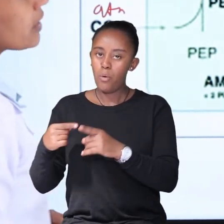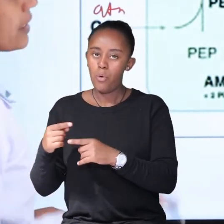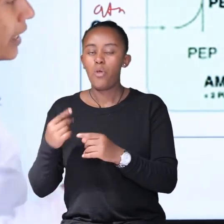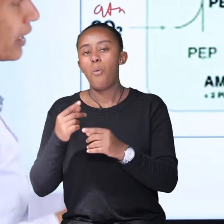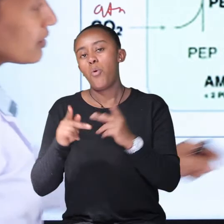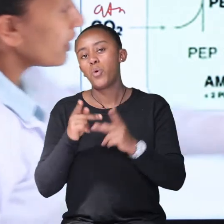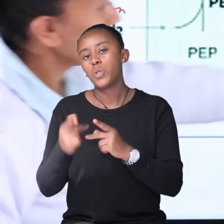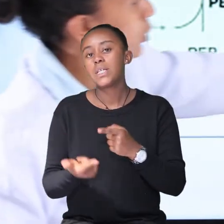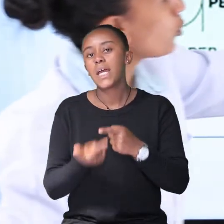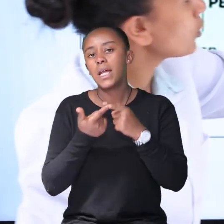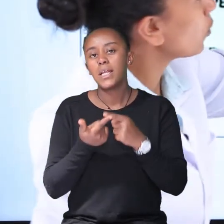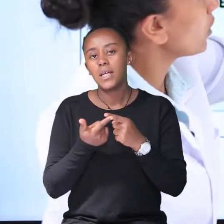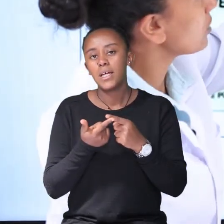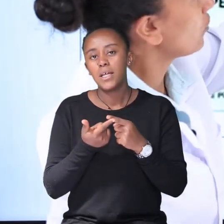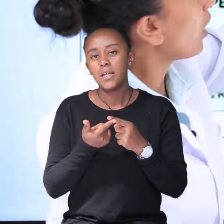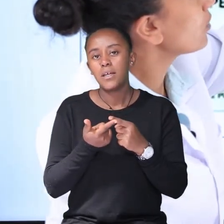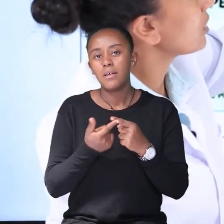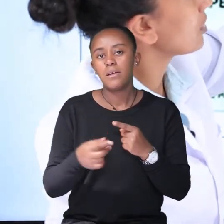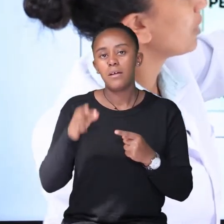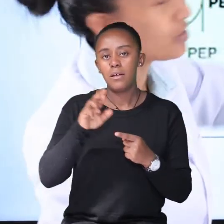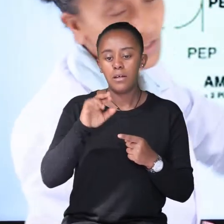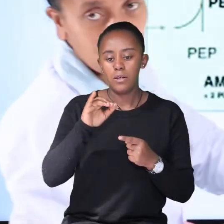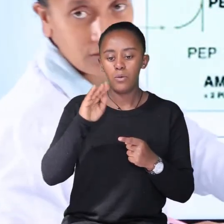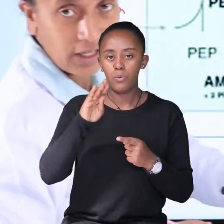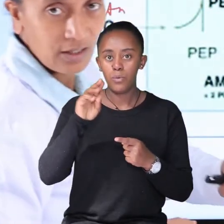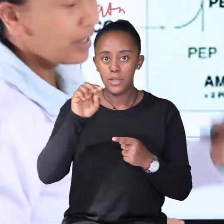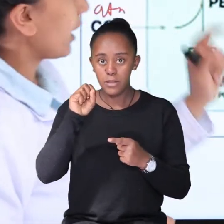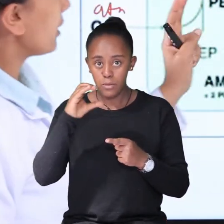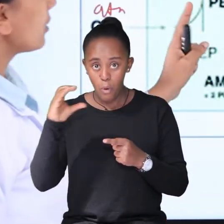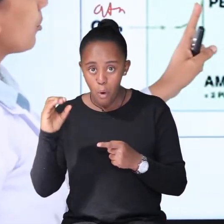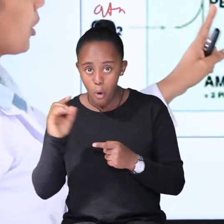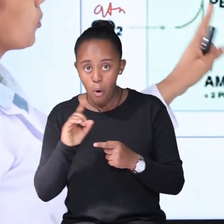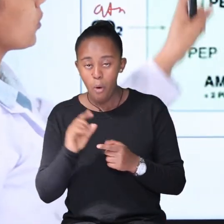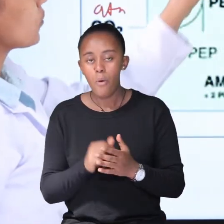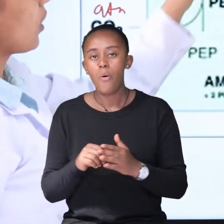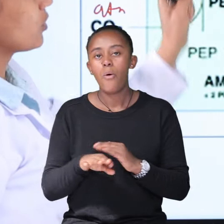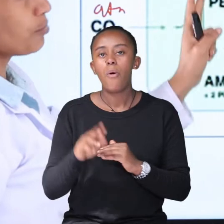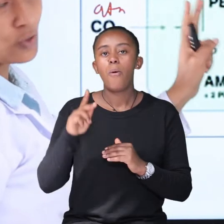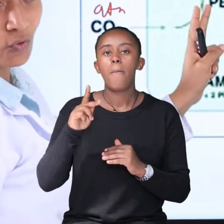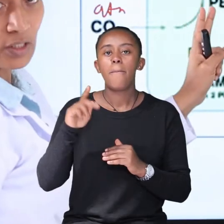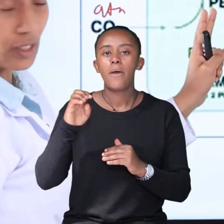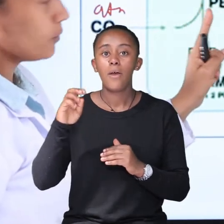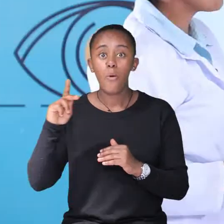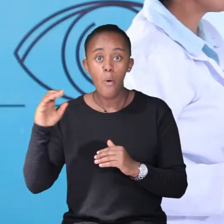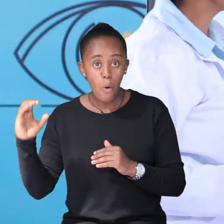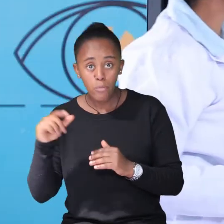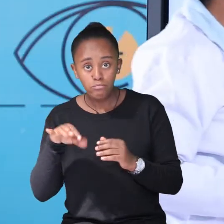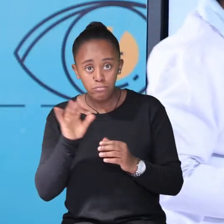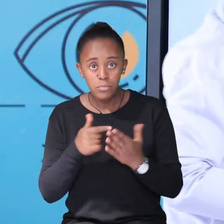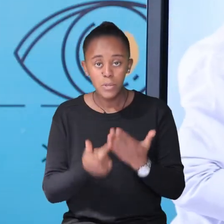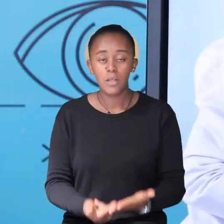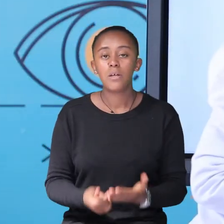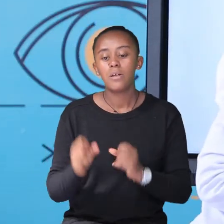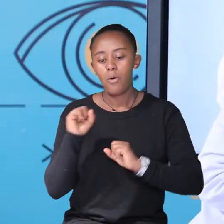process. Secondly, Rubisco is found in the bundle sheath cell, and PEPCO is found in mesophyll cell. When